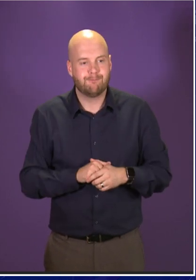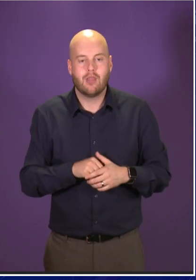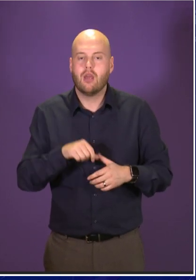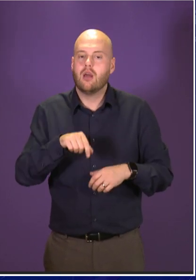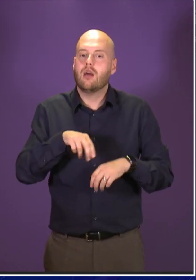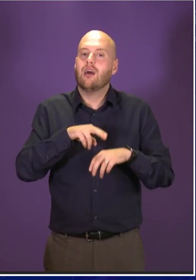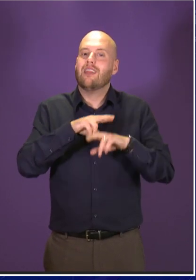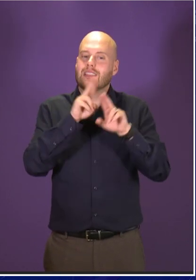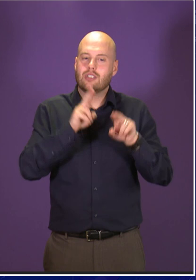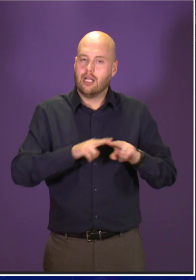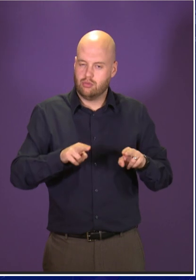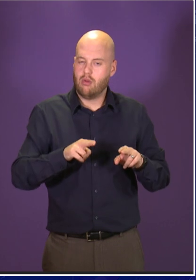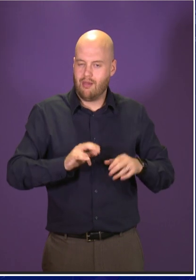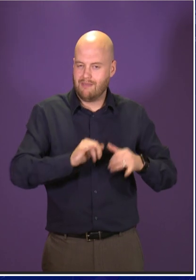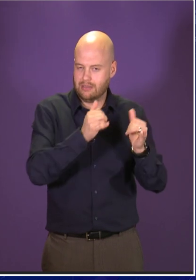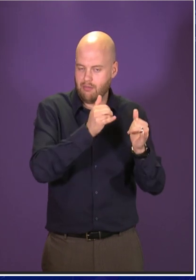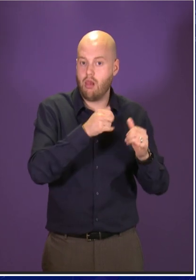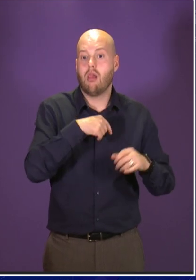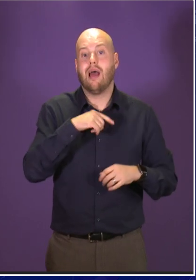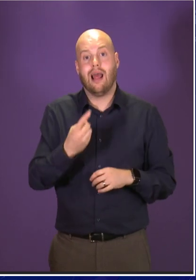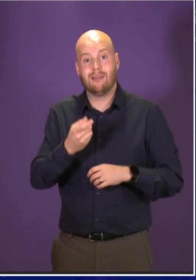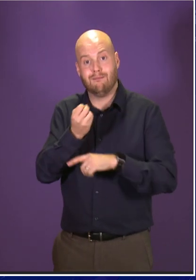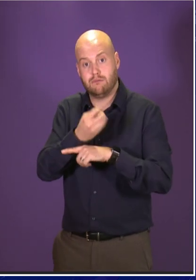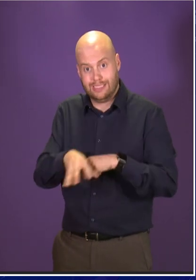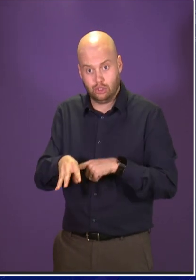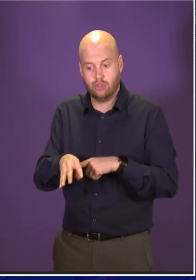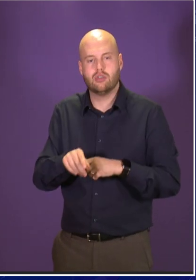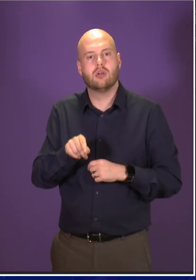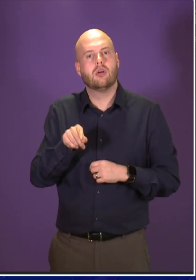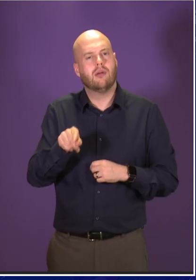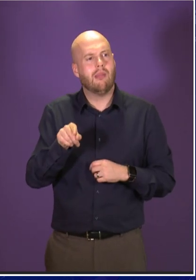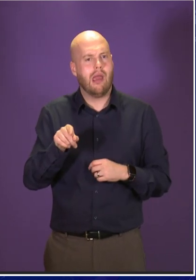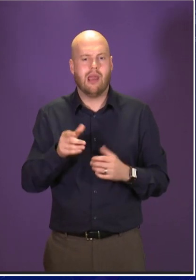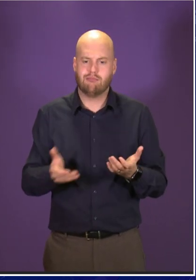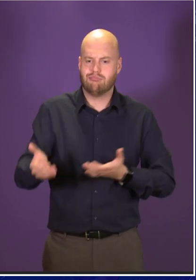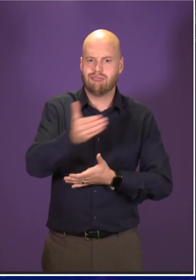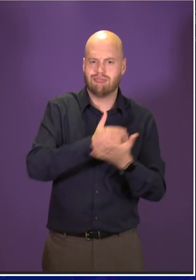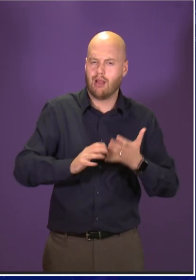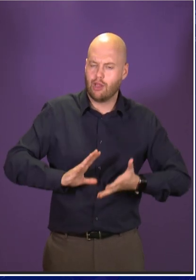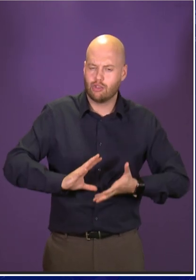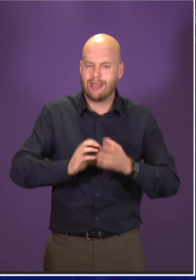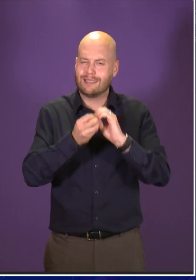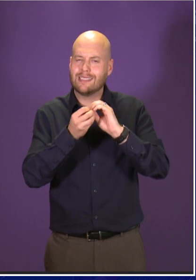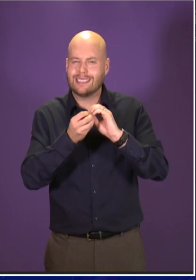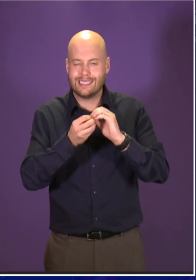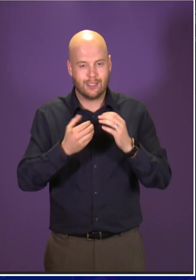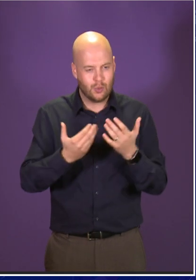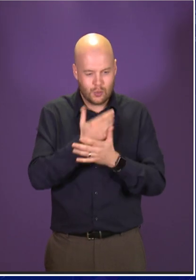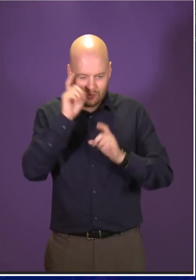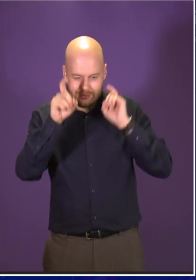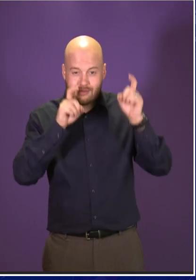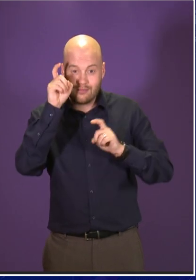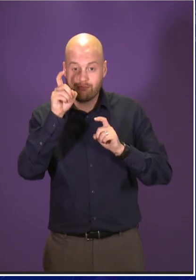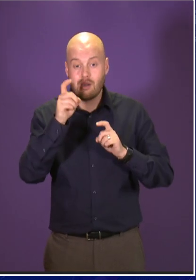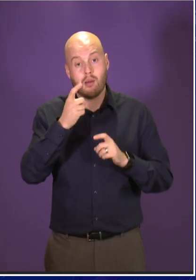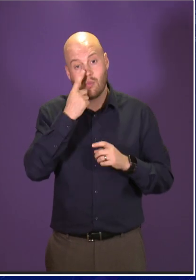and the Fringe encapsulate the creativity and ingenuity that can be found all across the United